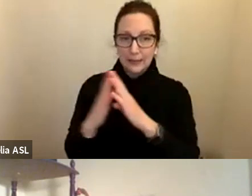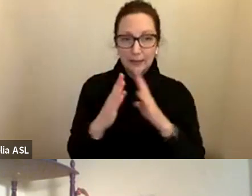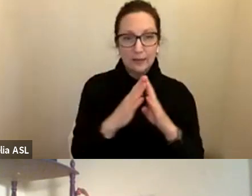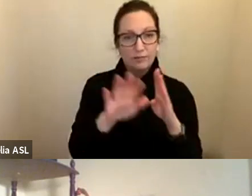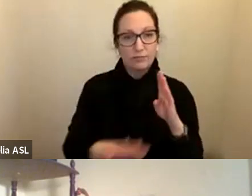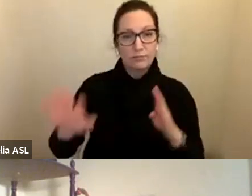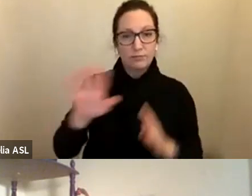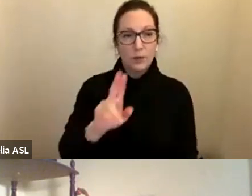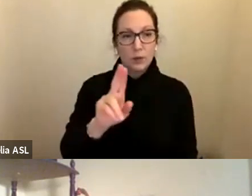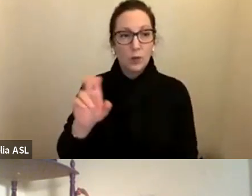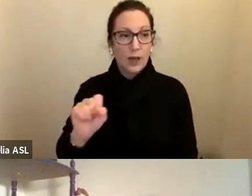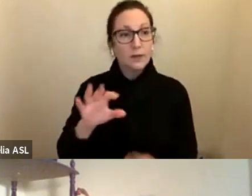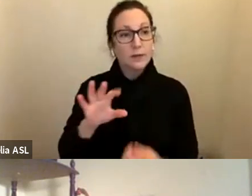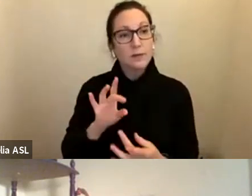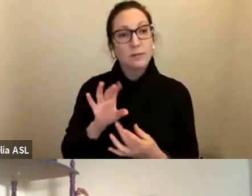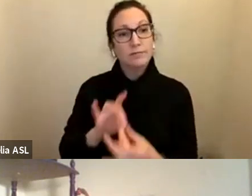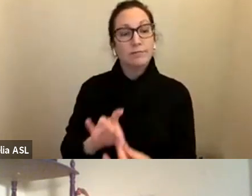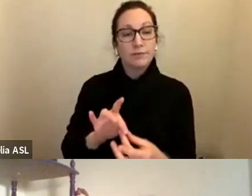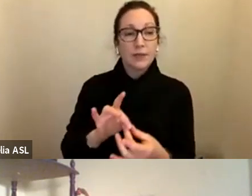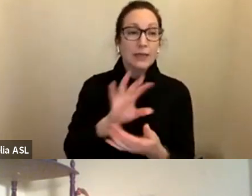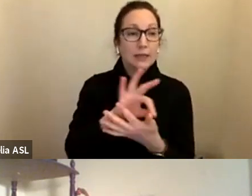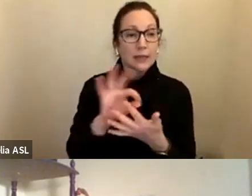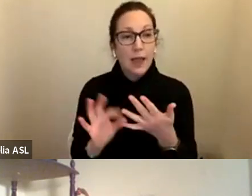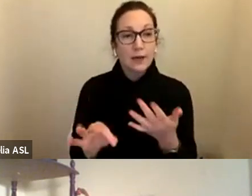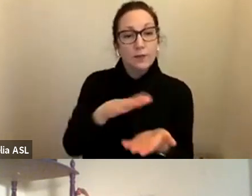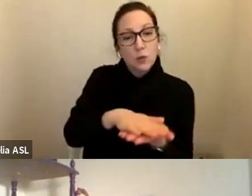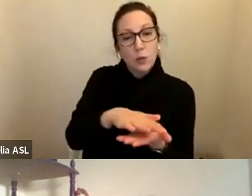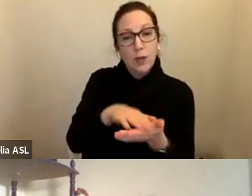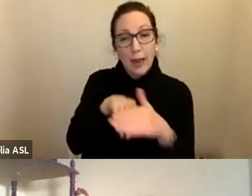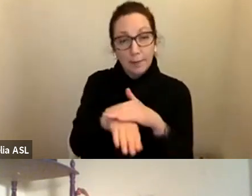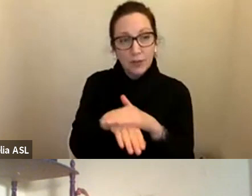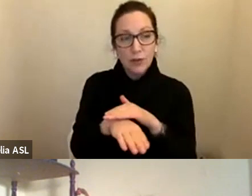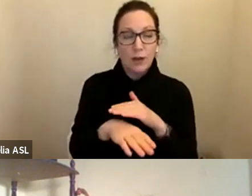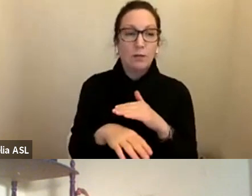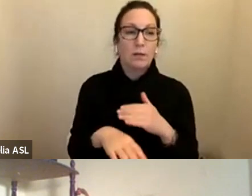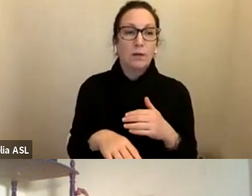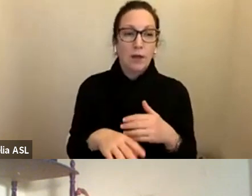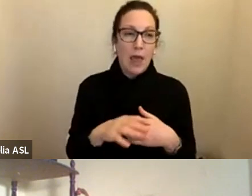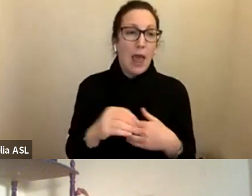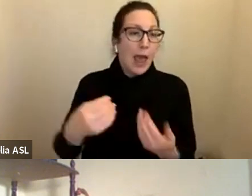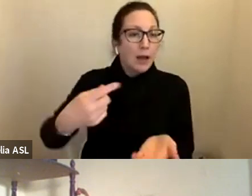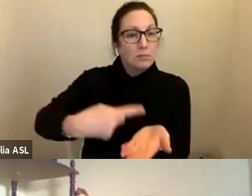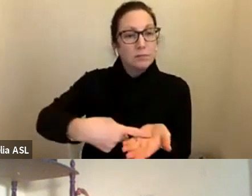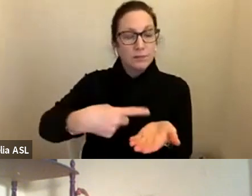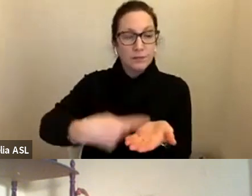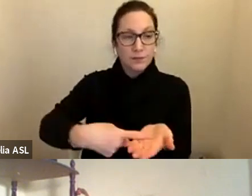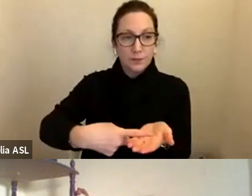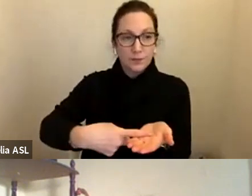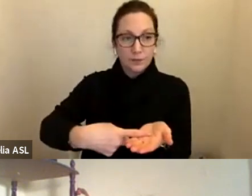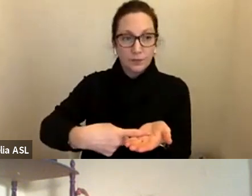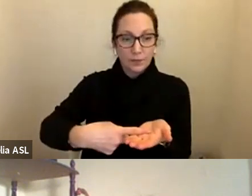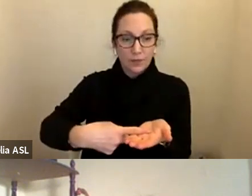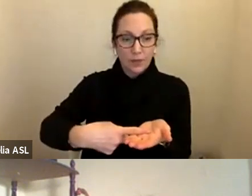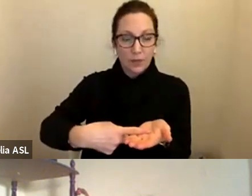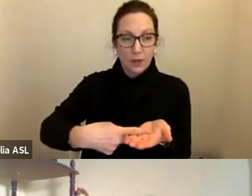to selective school admissions, and also take some time to walk through